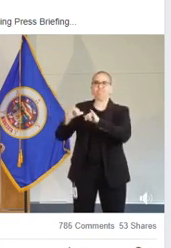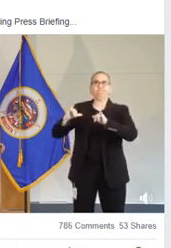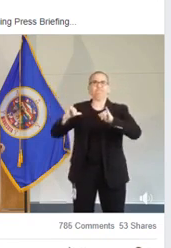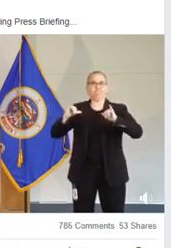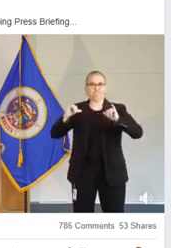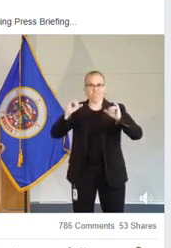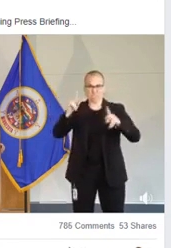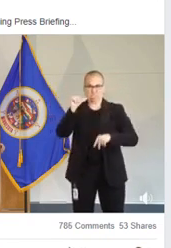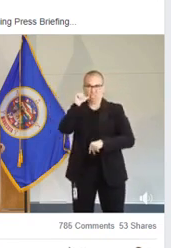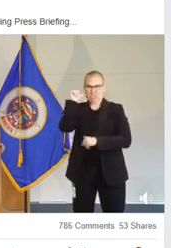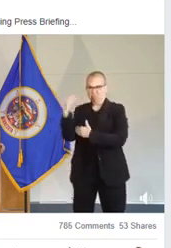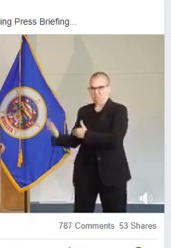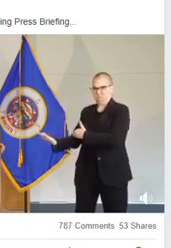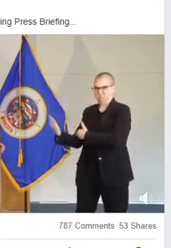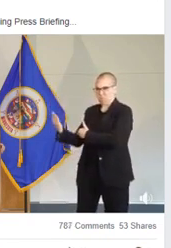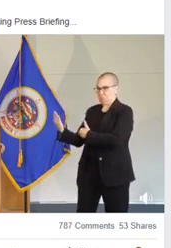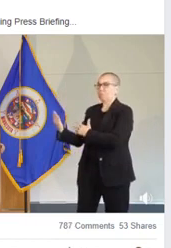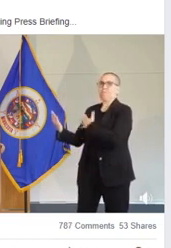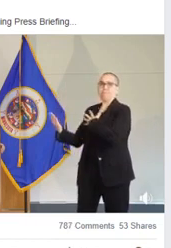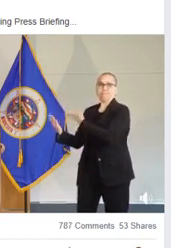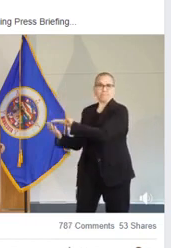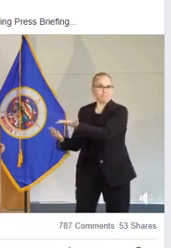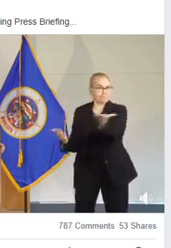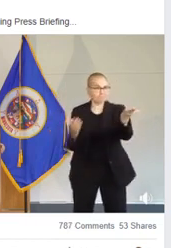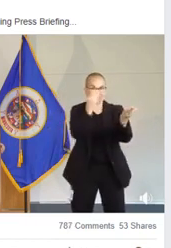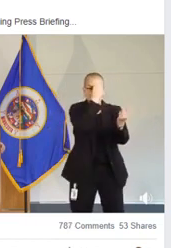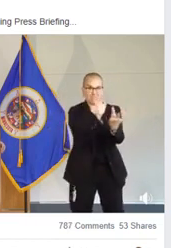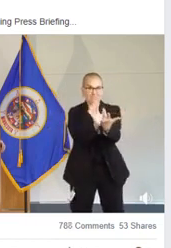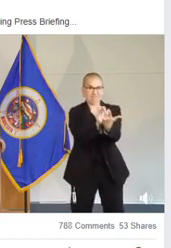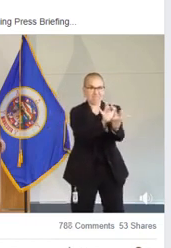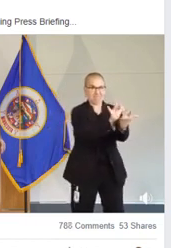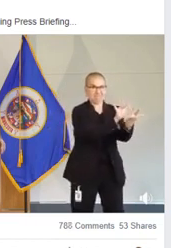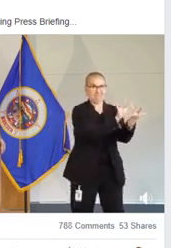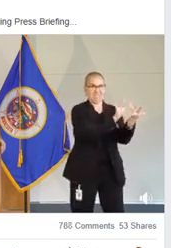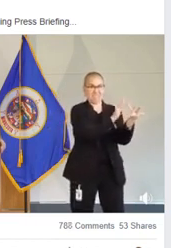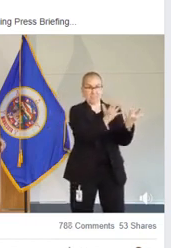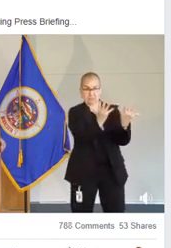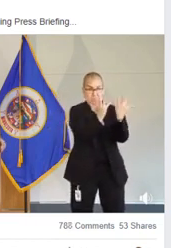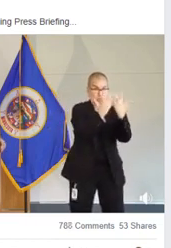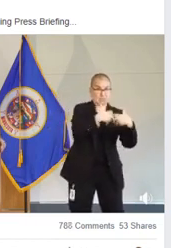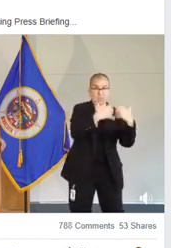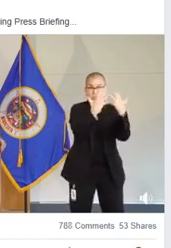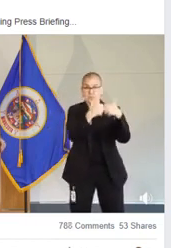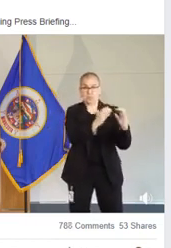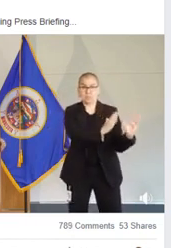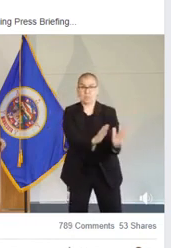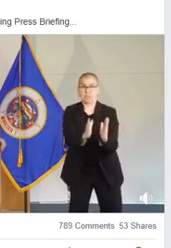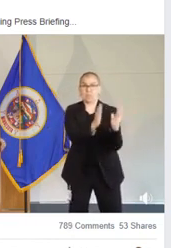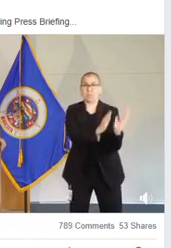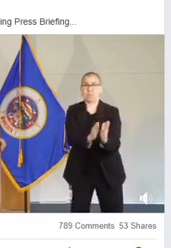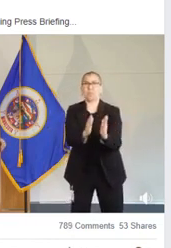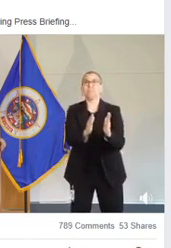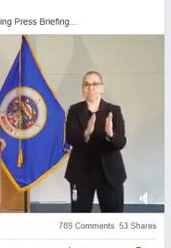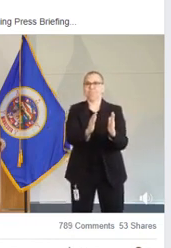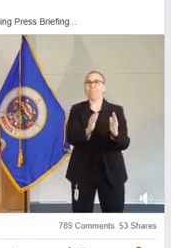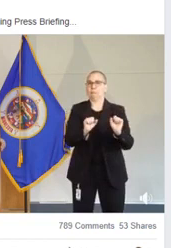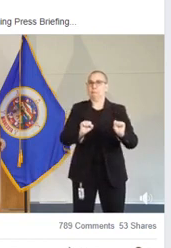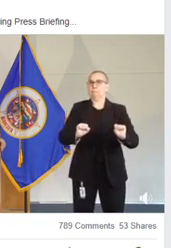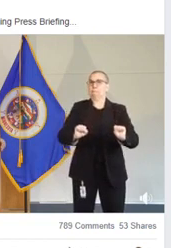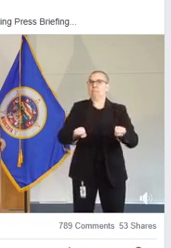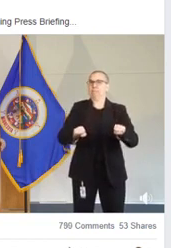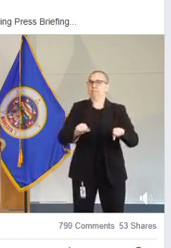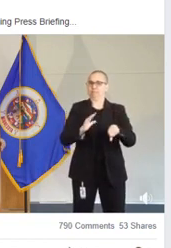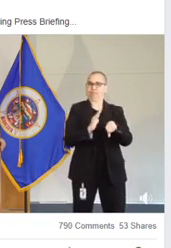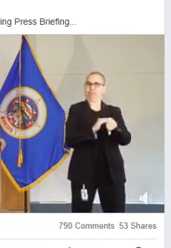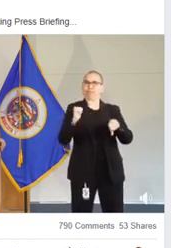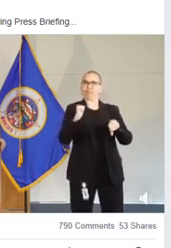morning, I made contact with the commissioner and we began planning on the potential employment of the Minnesota National Guard